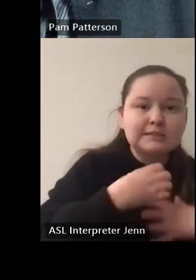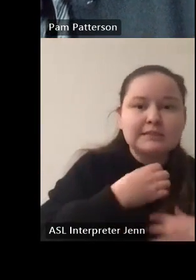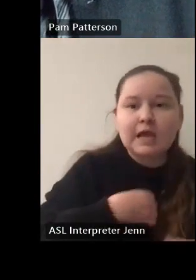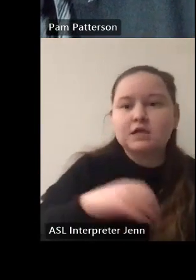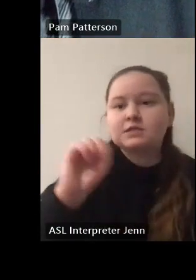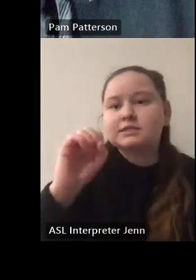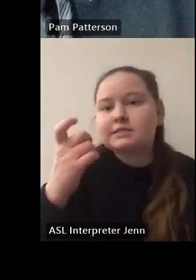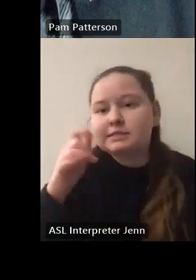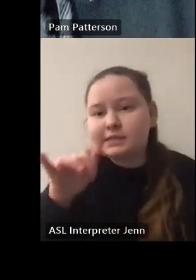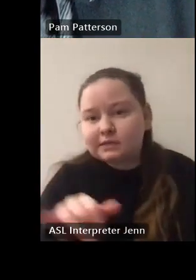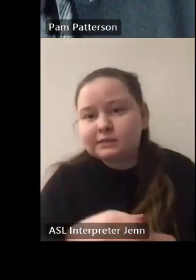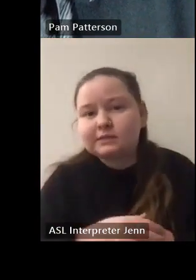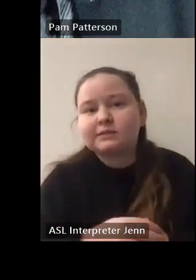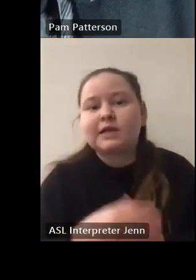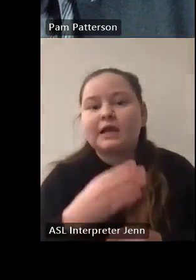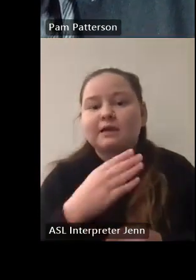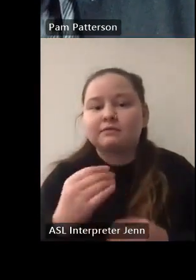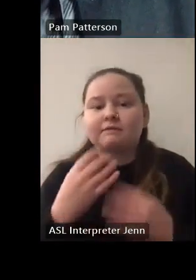sexy, and valued.